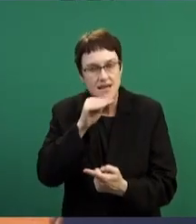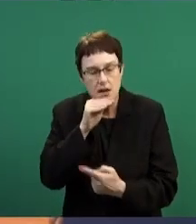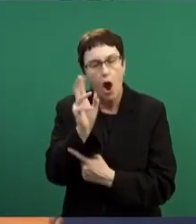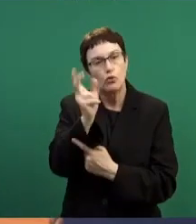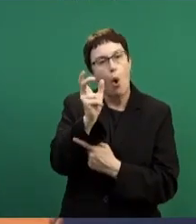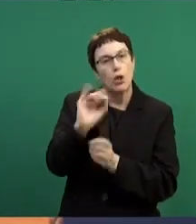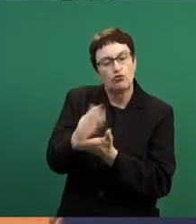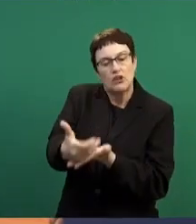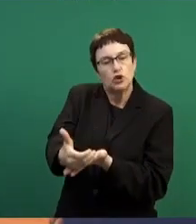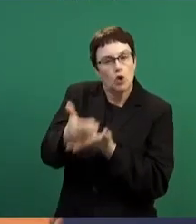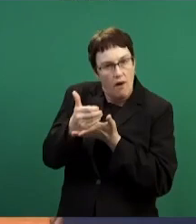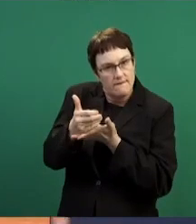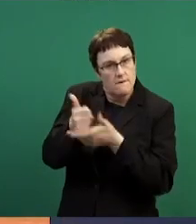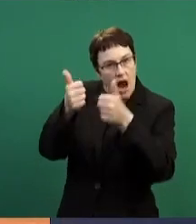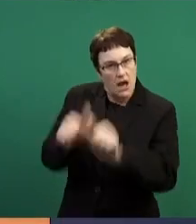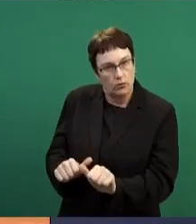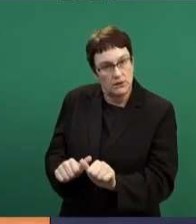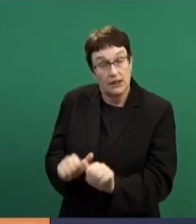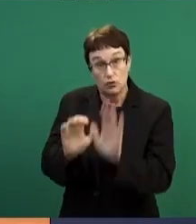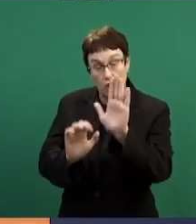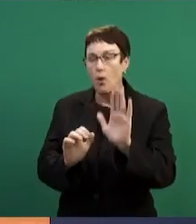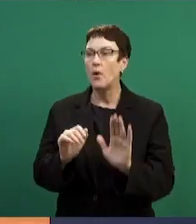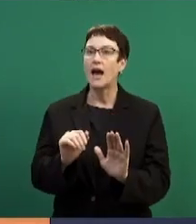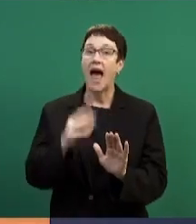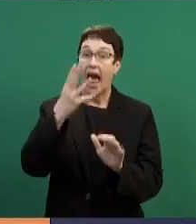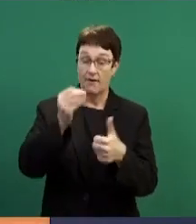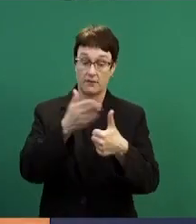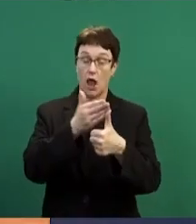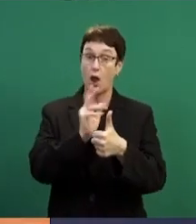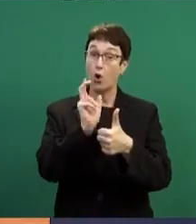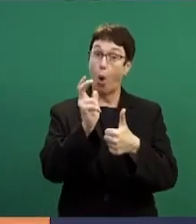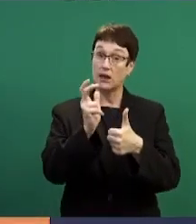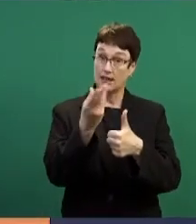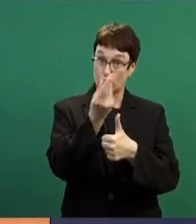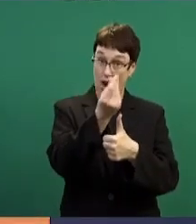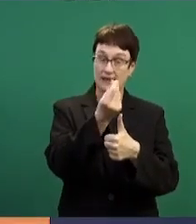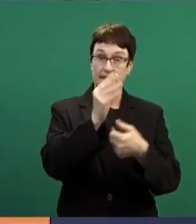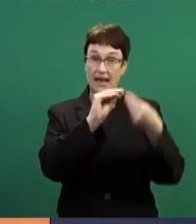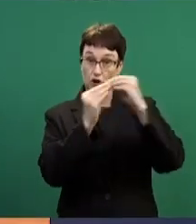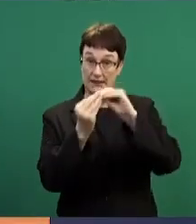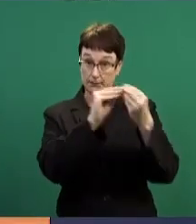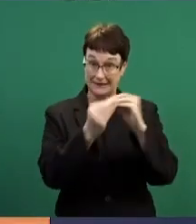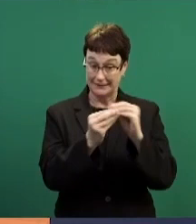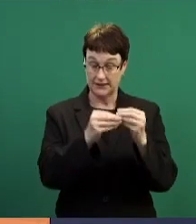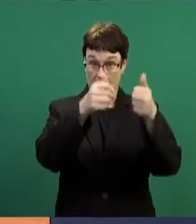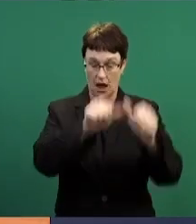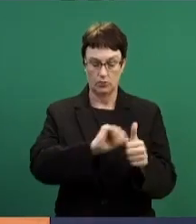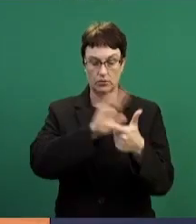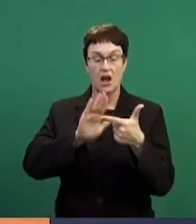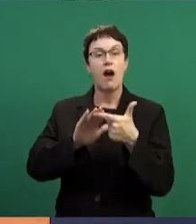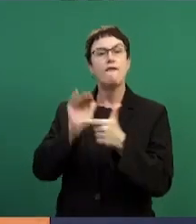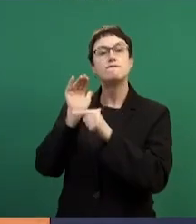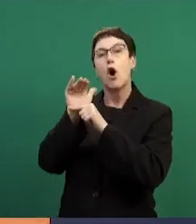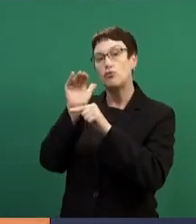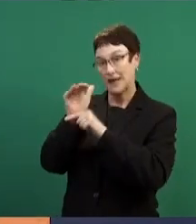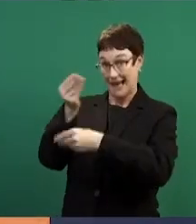of 3 accounts: the Gold Price Adjustment Account, the Foreign Exchange